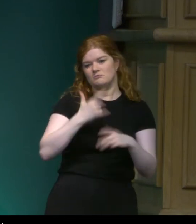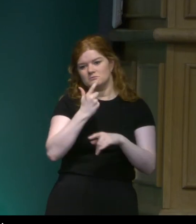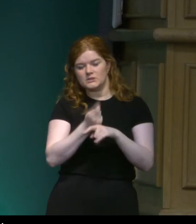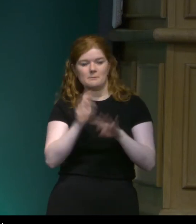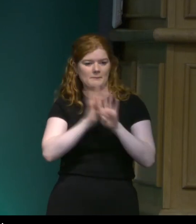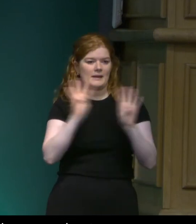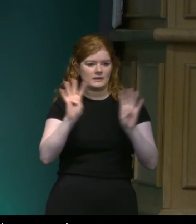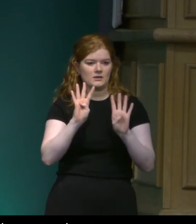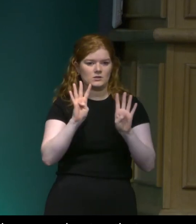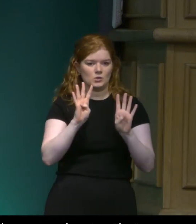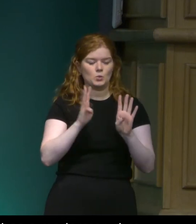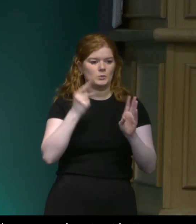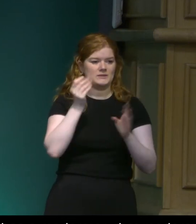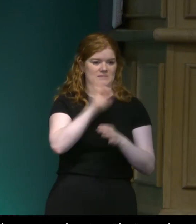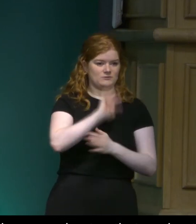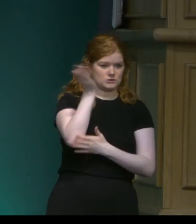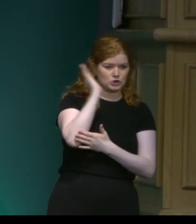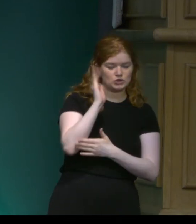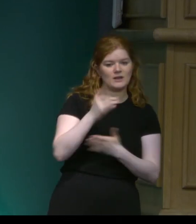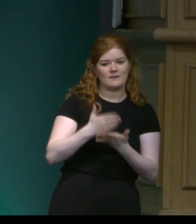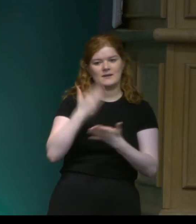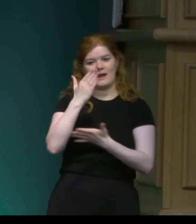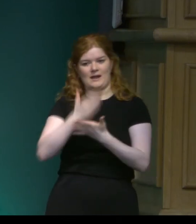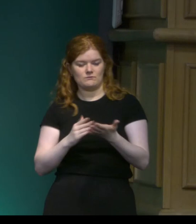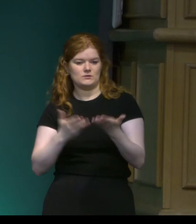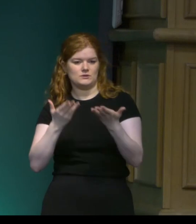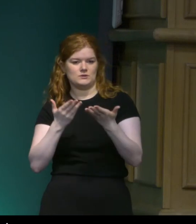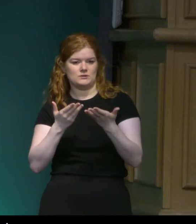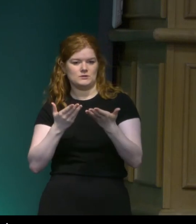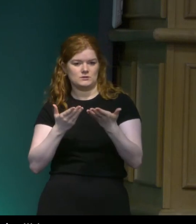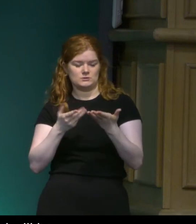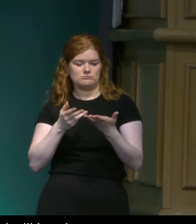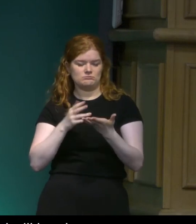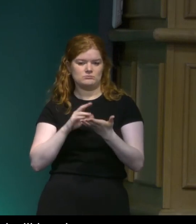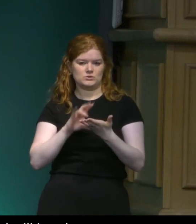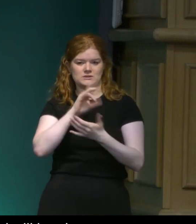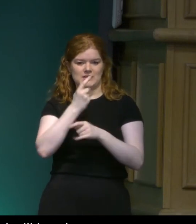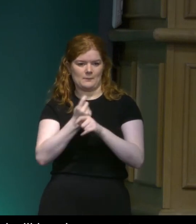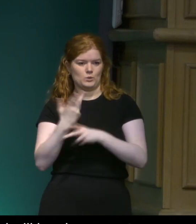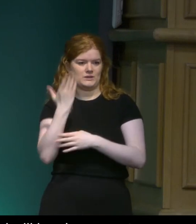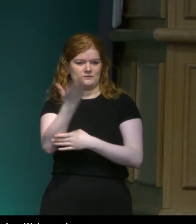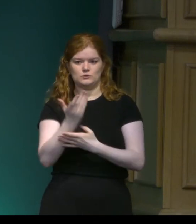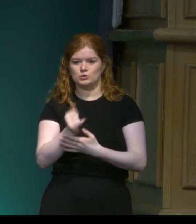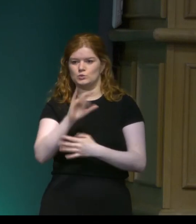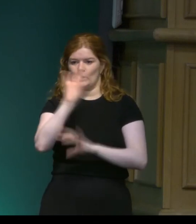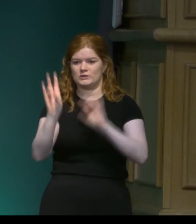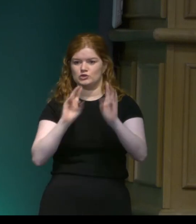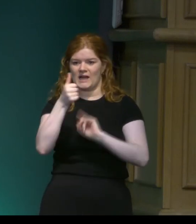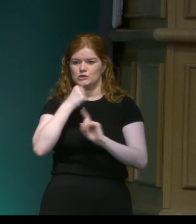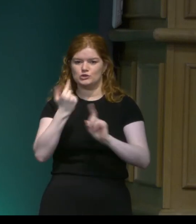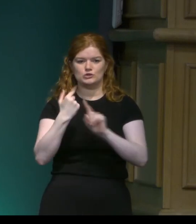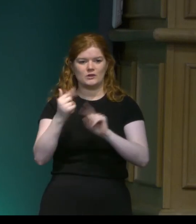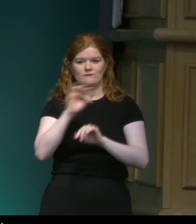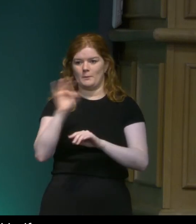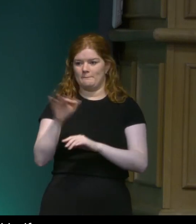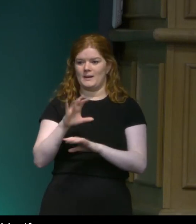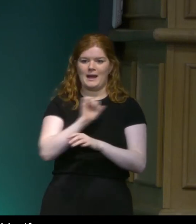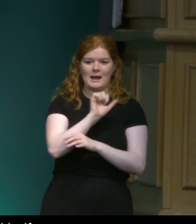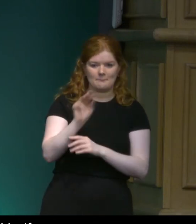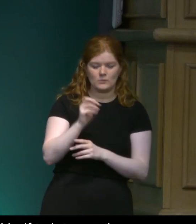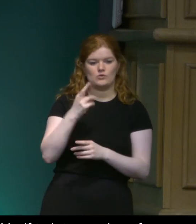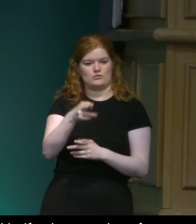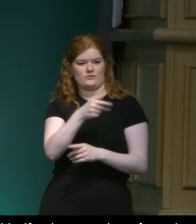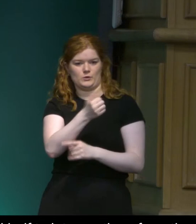panel would be given over to discussion amongst the panelists and have to interventions from the floor or slider